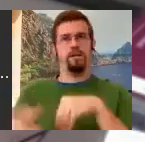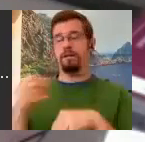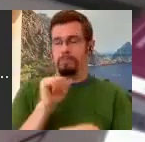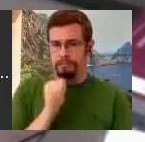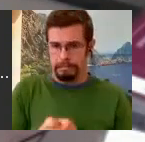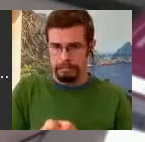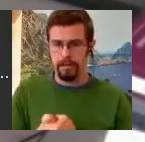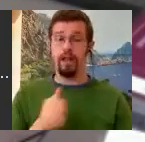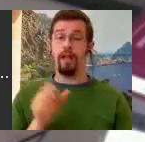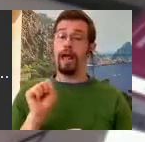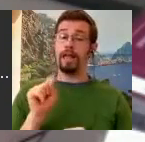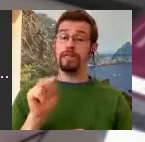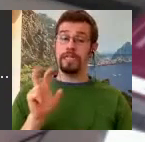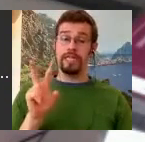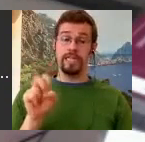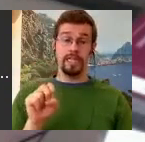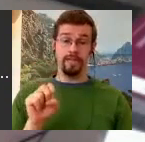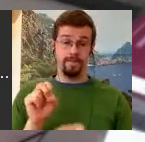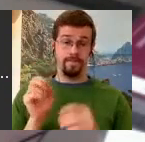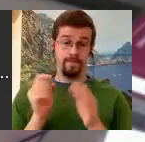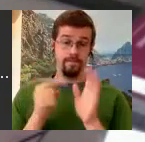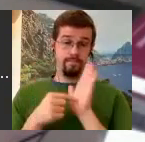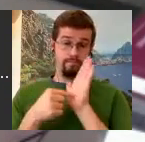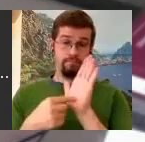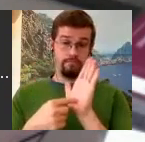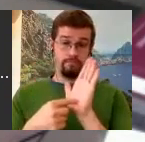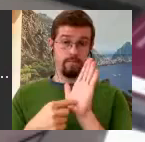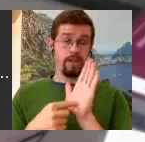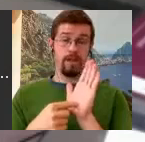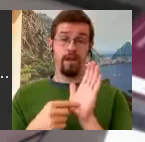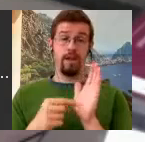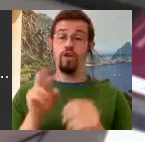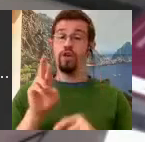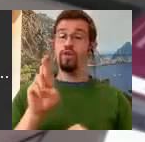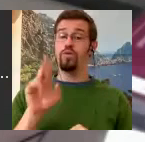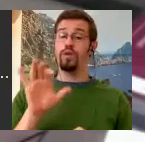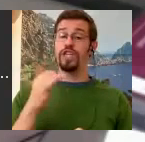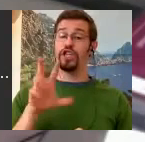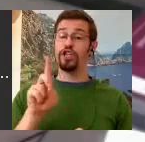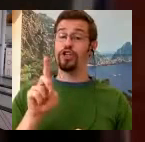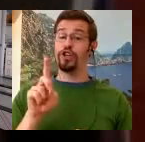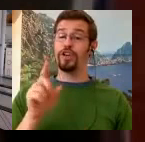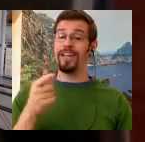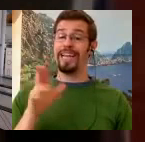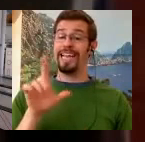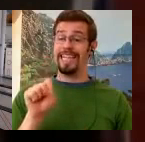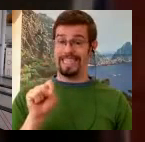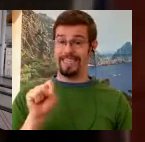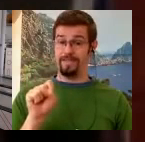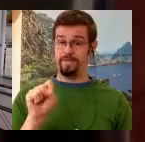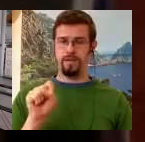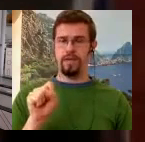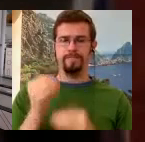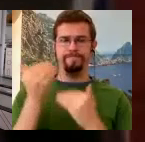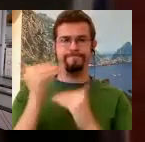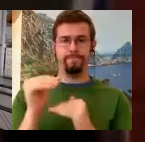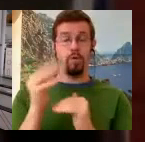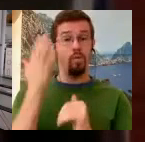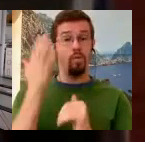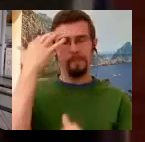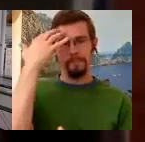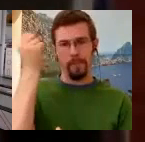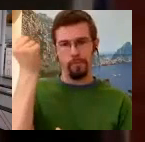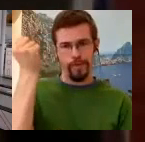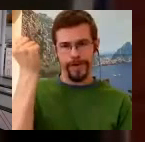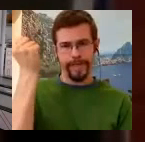just pointed out, Richard Gleaves was restricted by memory, wasn't he? Mm-hmm. Yeah, and so the